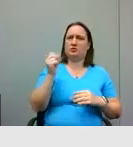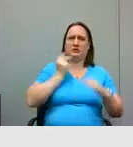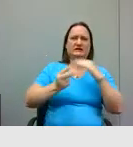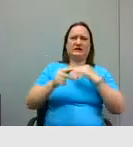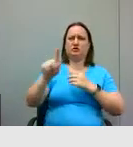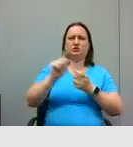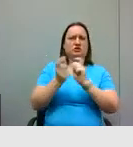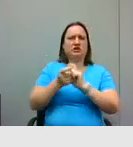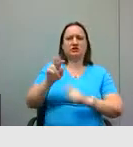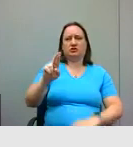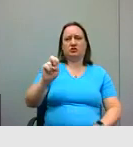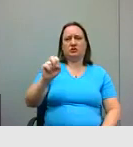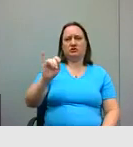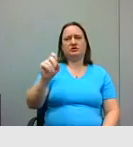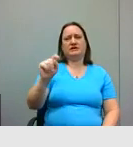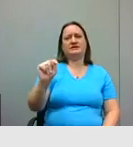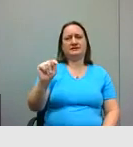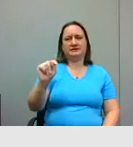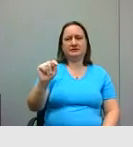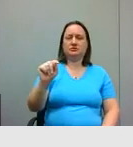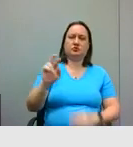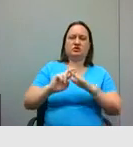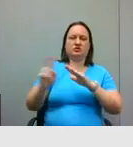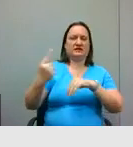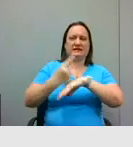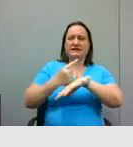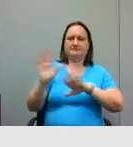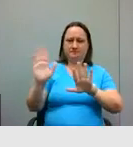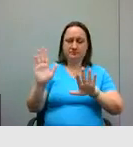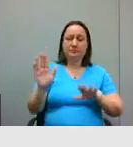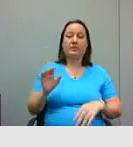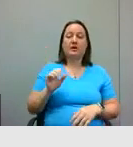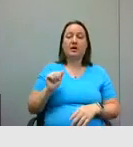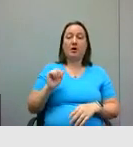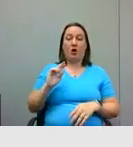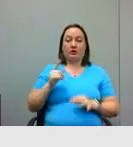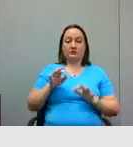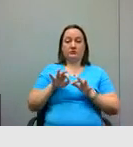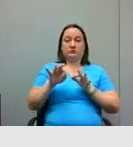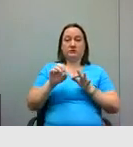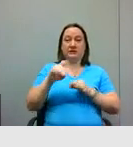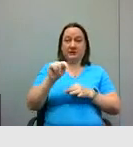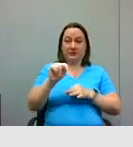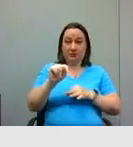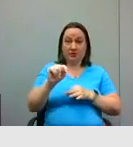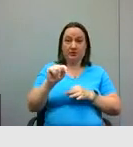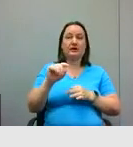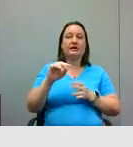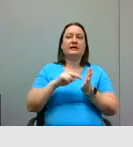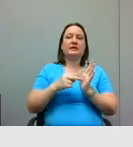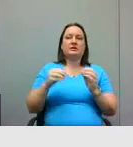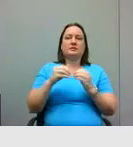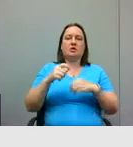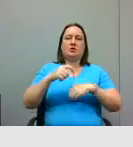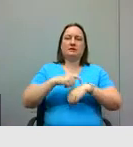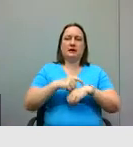you by pushing it out to September, the only thing that happens is it gives you all an even chunk of